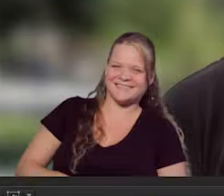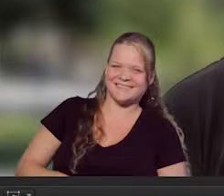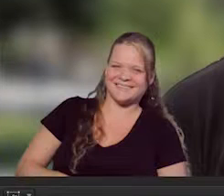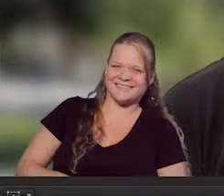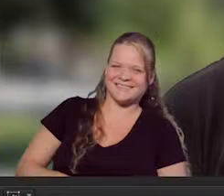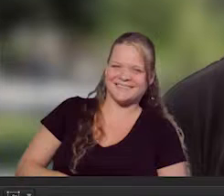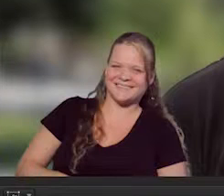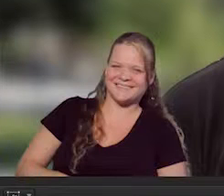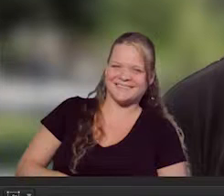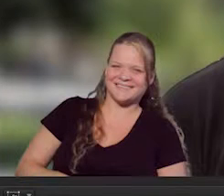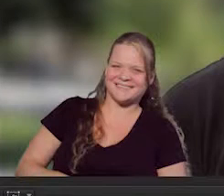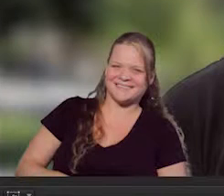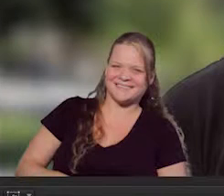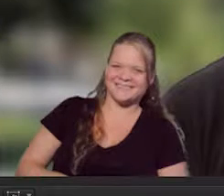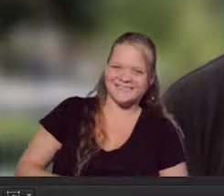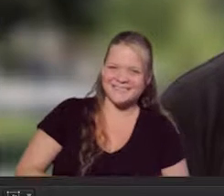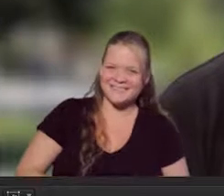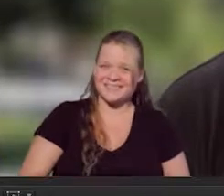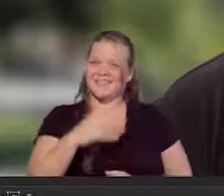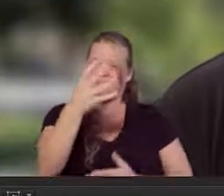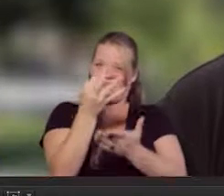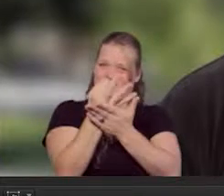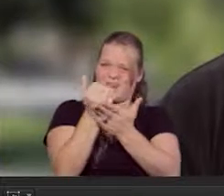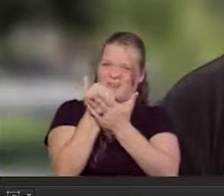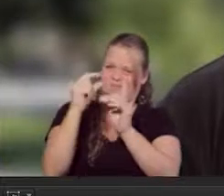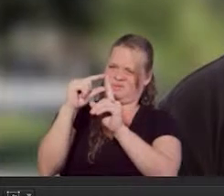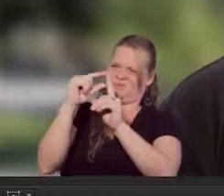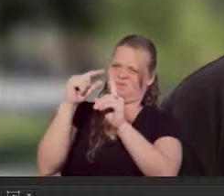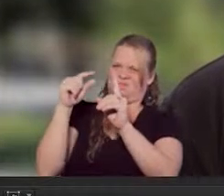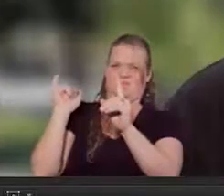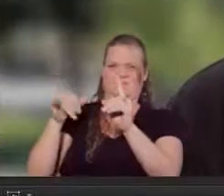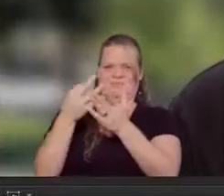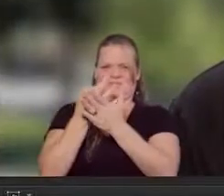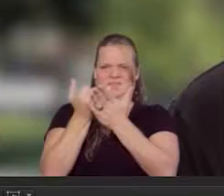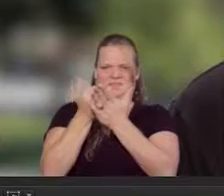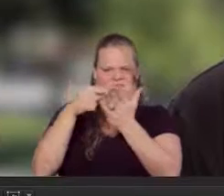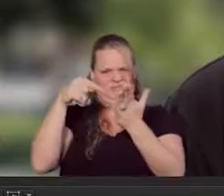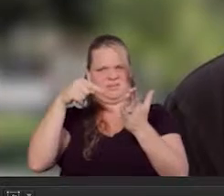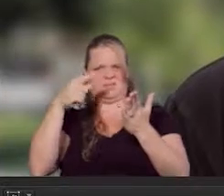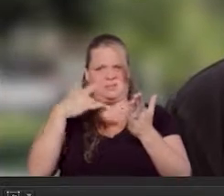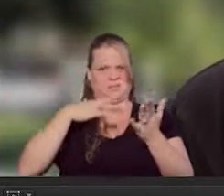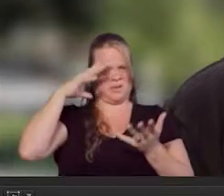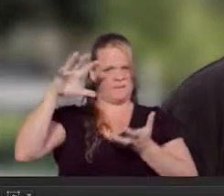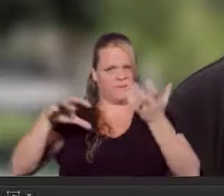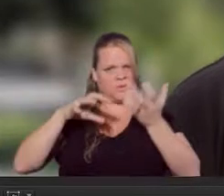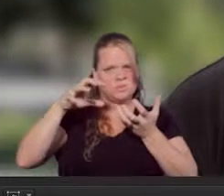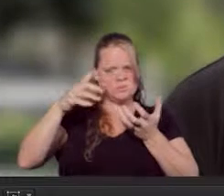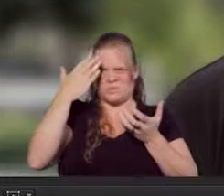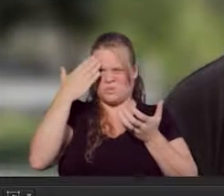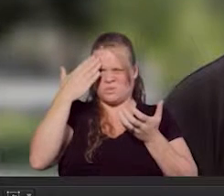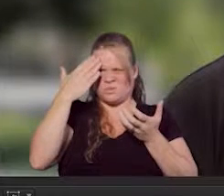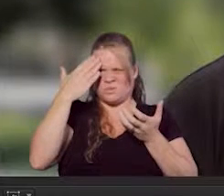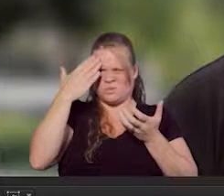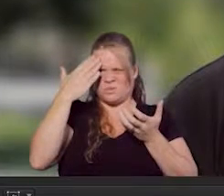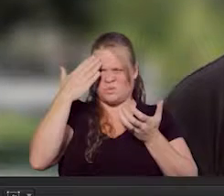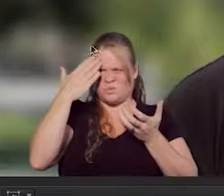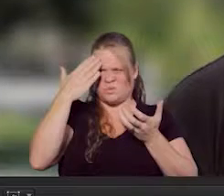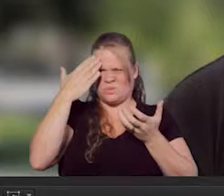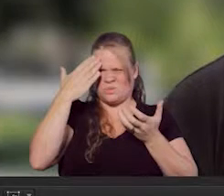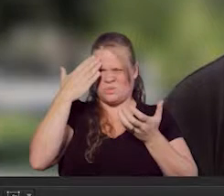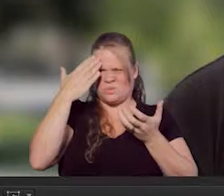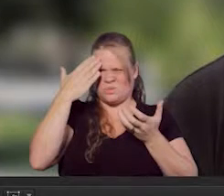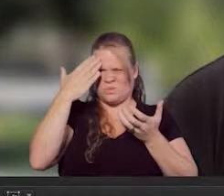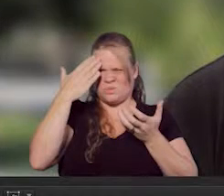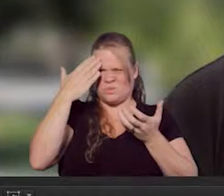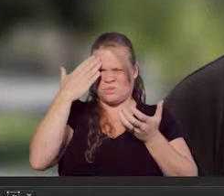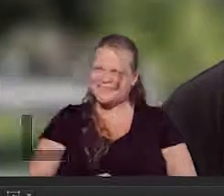push this B roll in. Financial aid confuse you? Yeah, me too. Do you know how to apply for it? All right, let's just do it right about there.